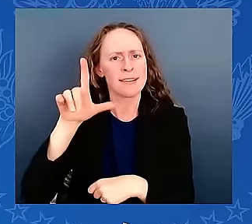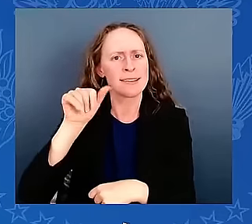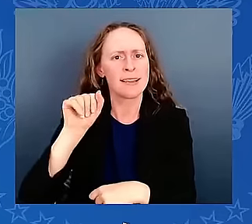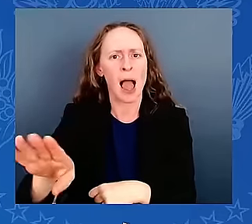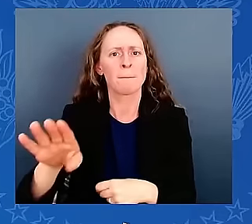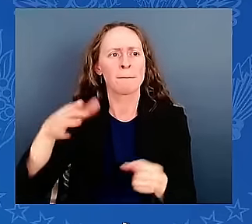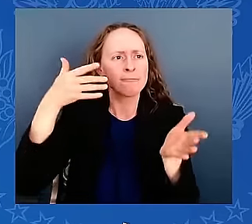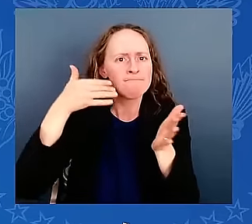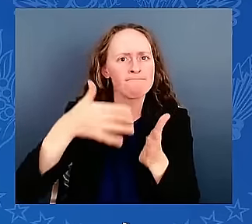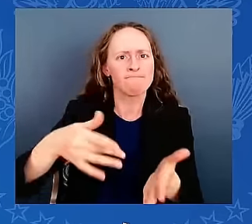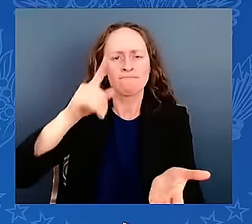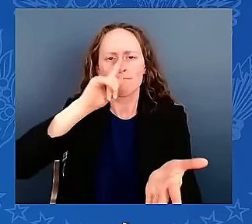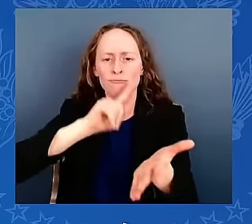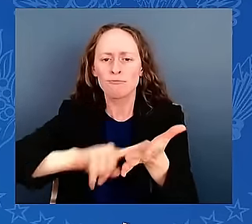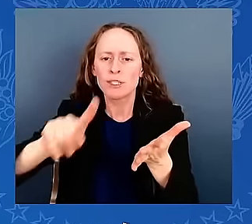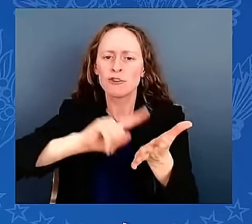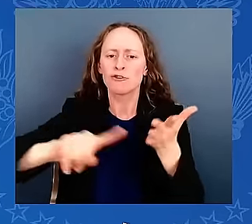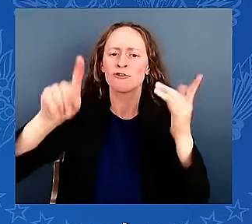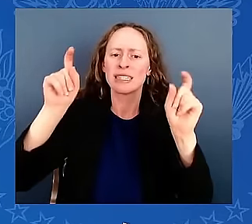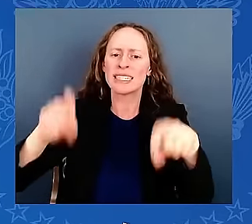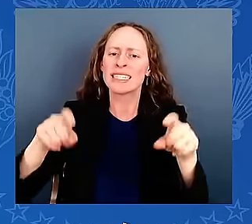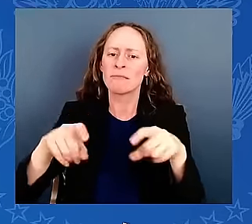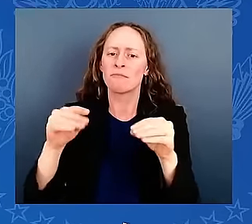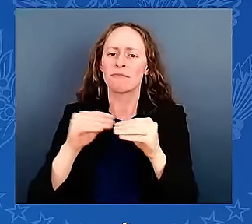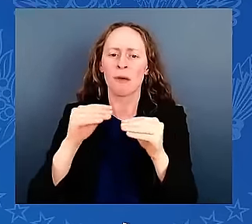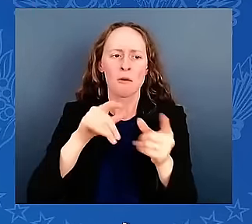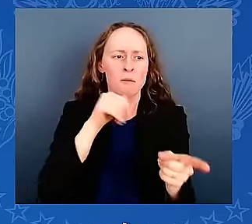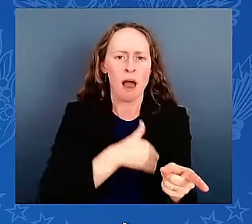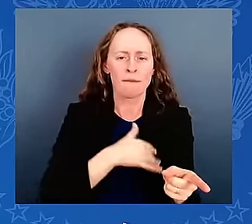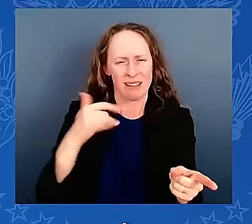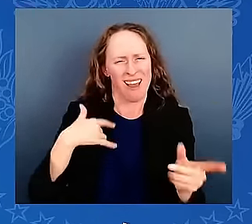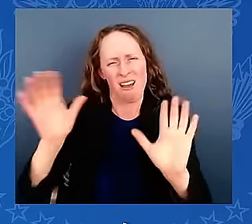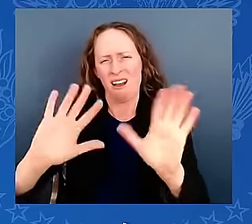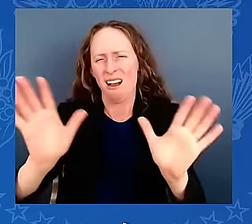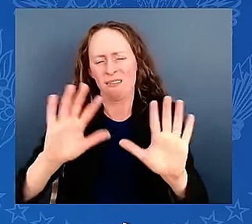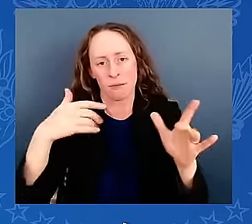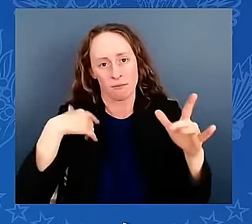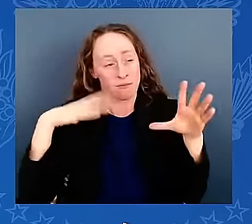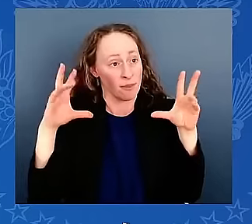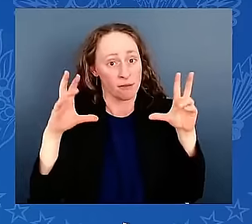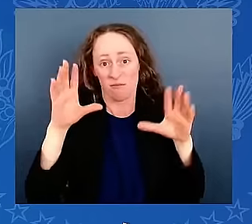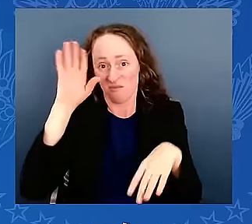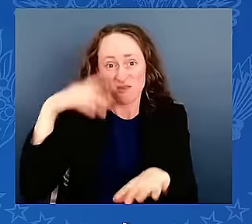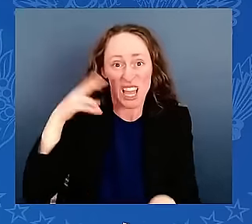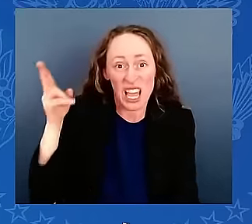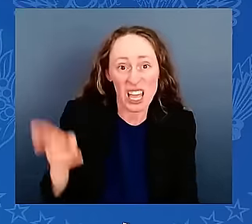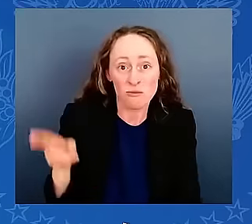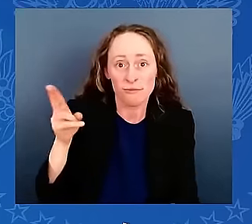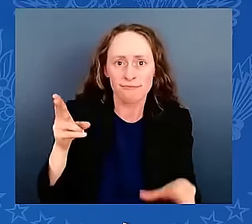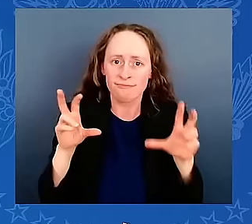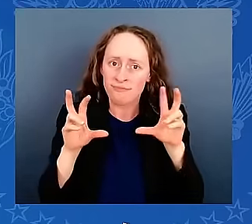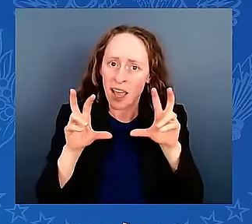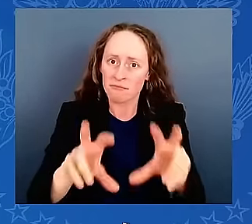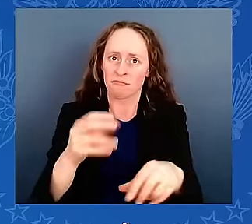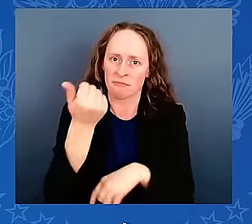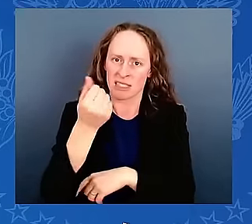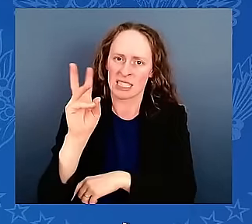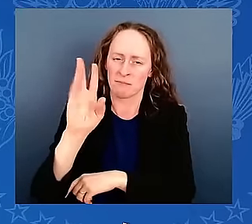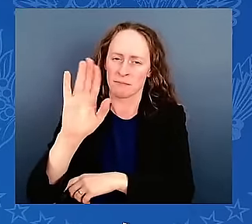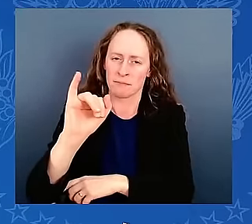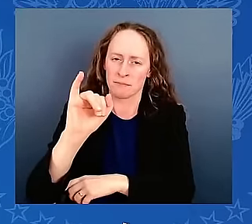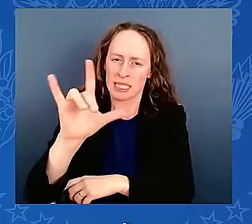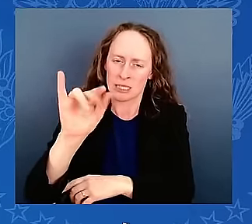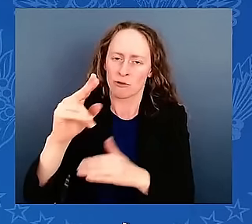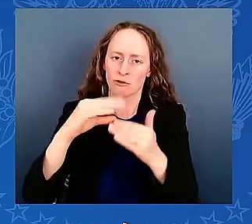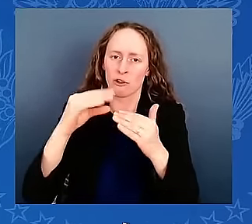that's why I've invested a record $16 billion in HBCU.